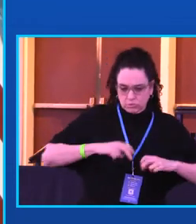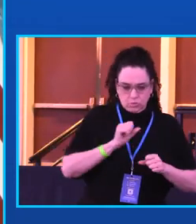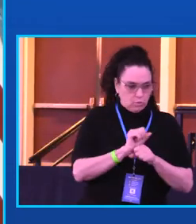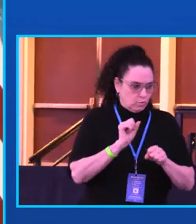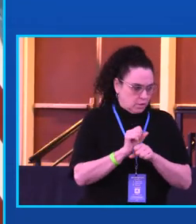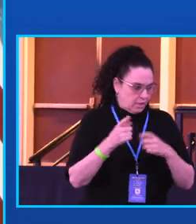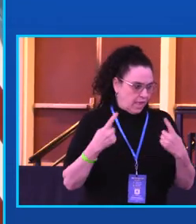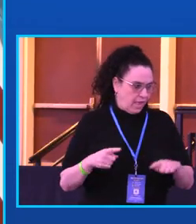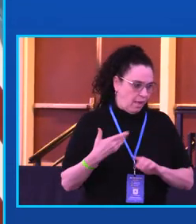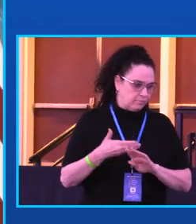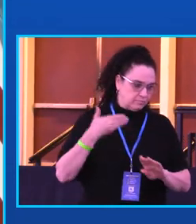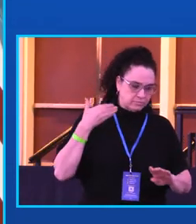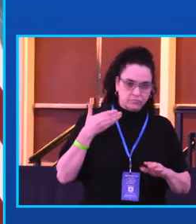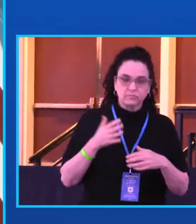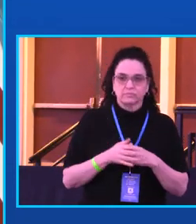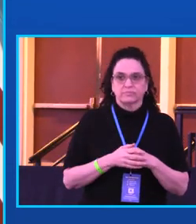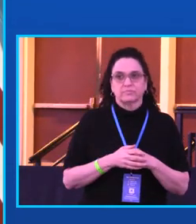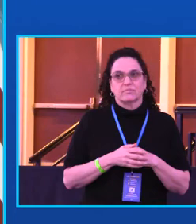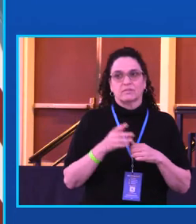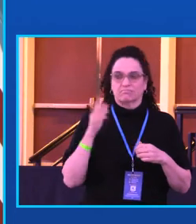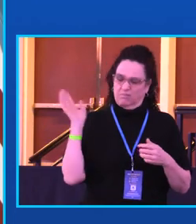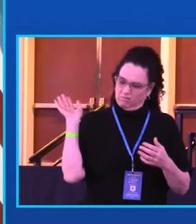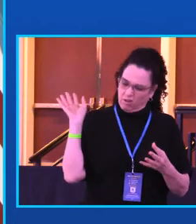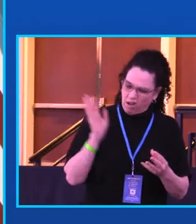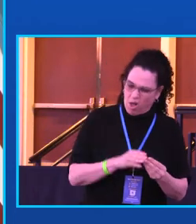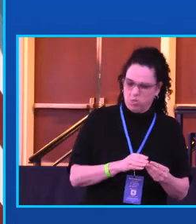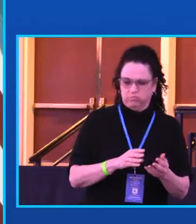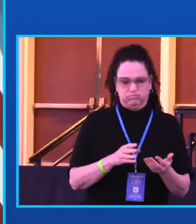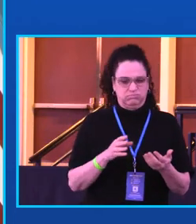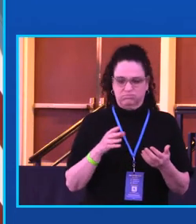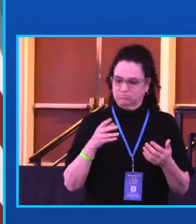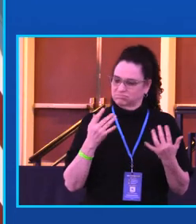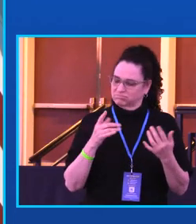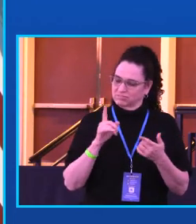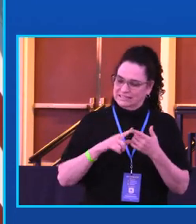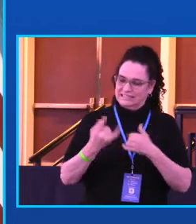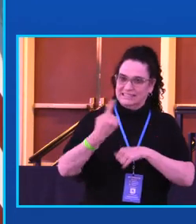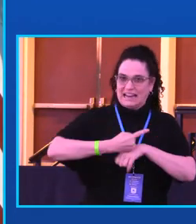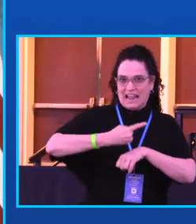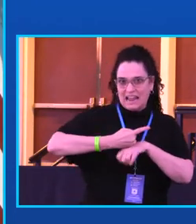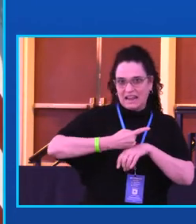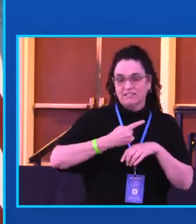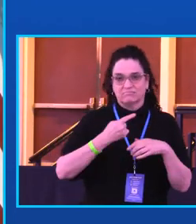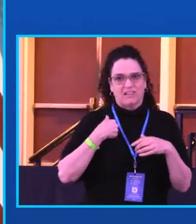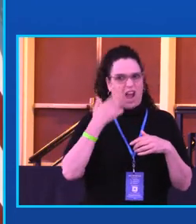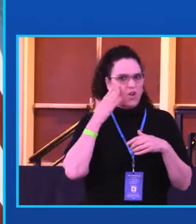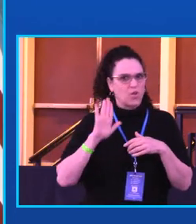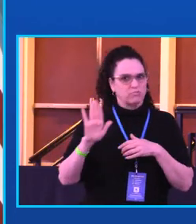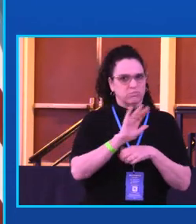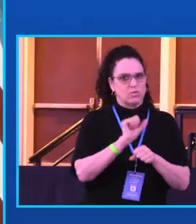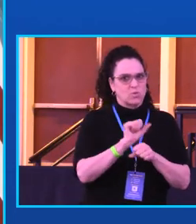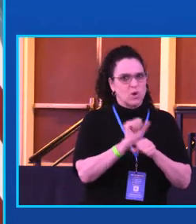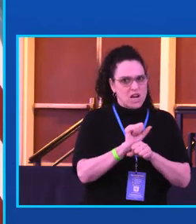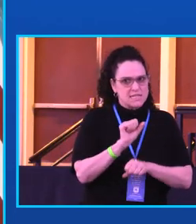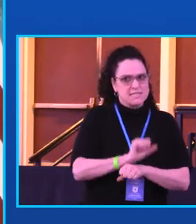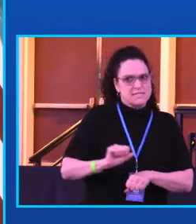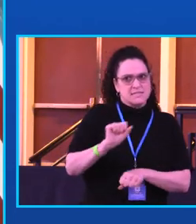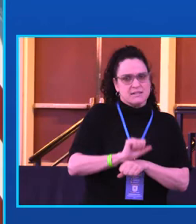here, I know it has been hard work and good work. I also want to give a special